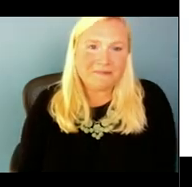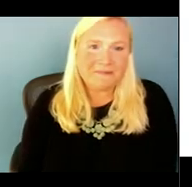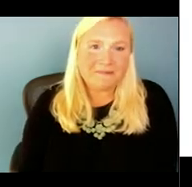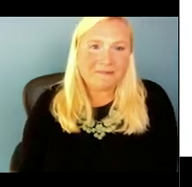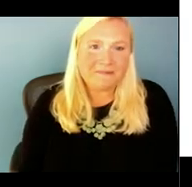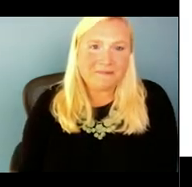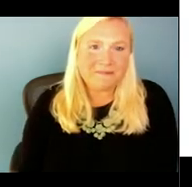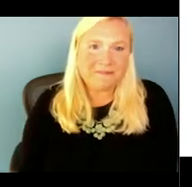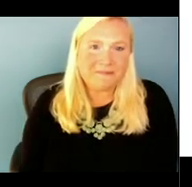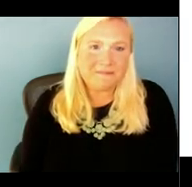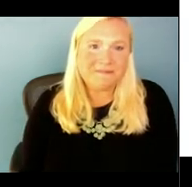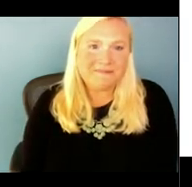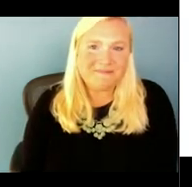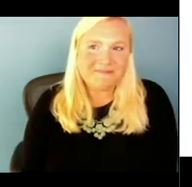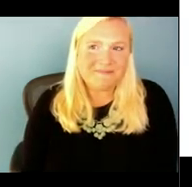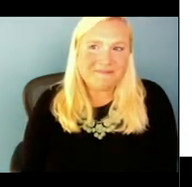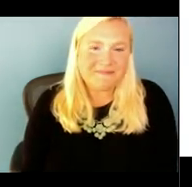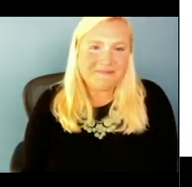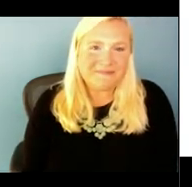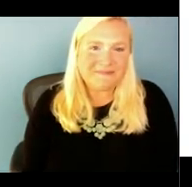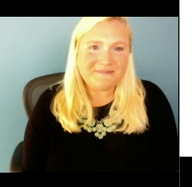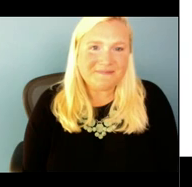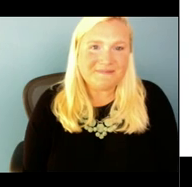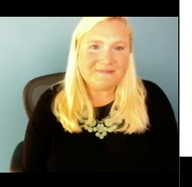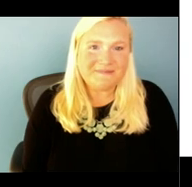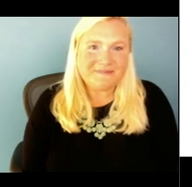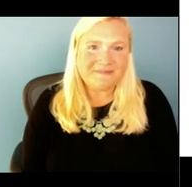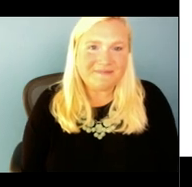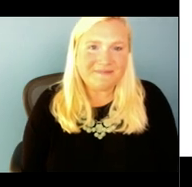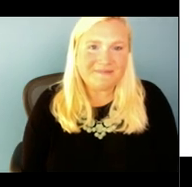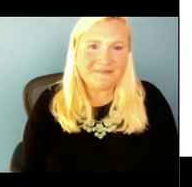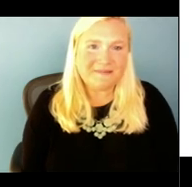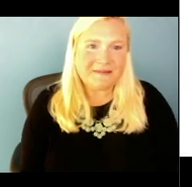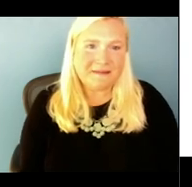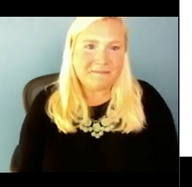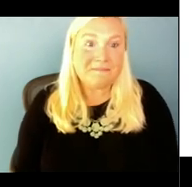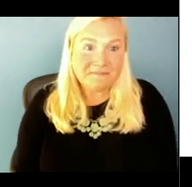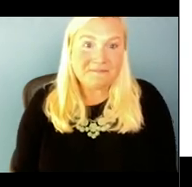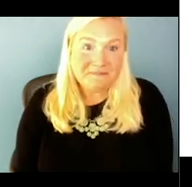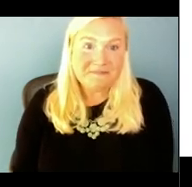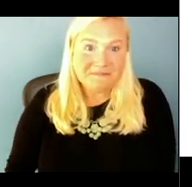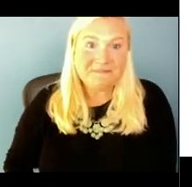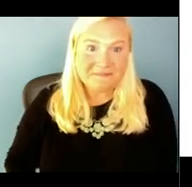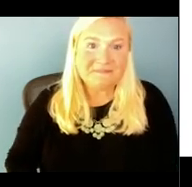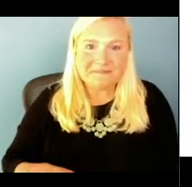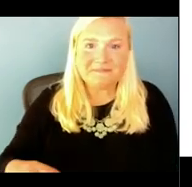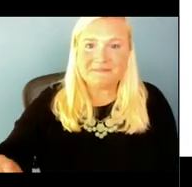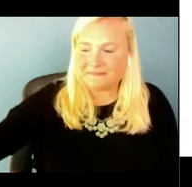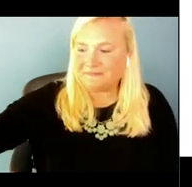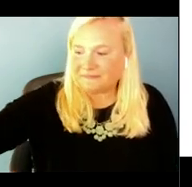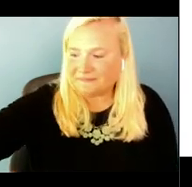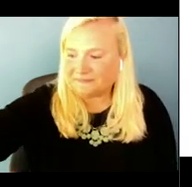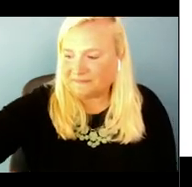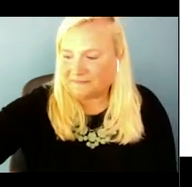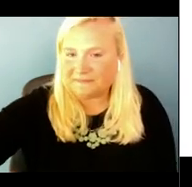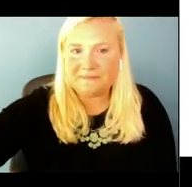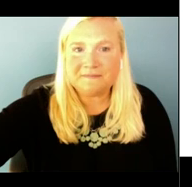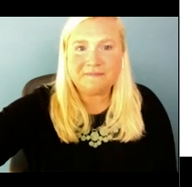a human being who's communicating. And that's what we came into this field to do, is to help people communicate.